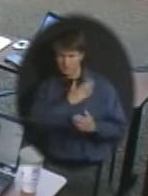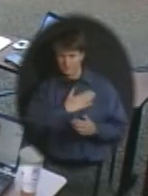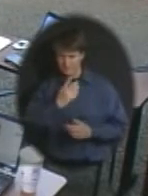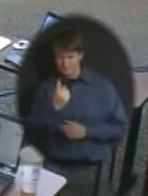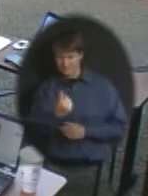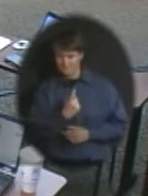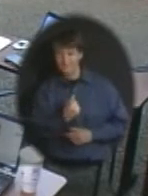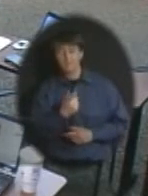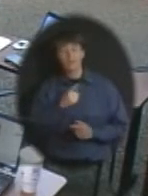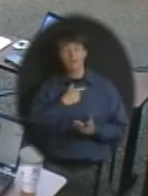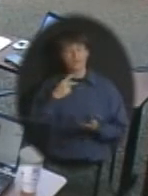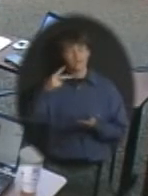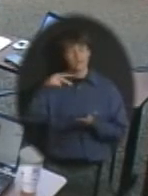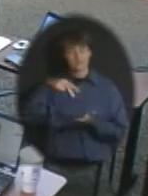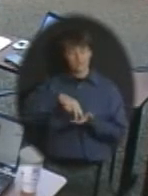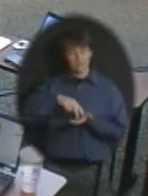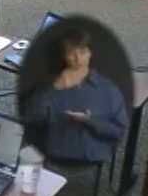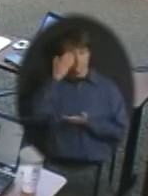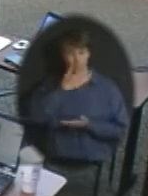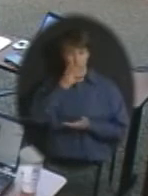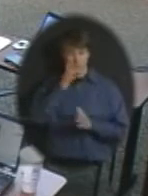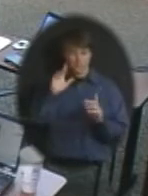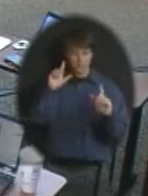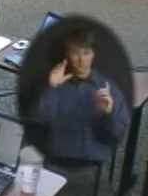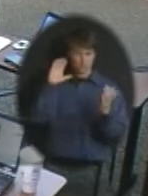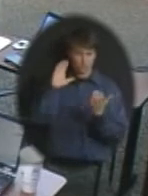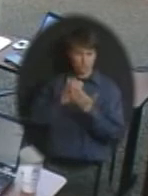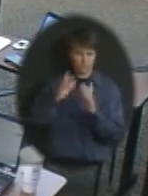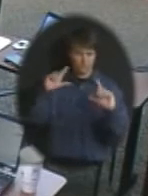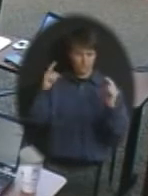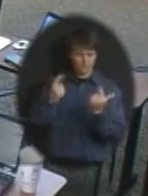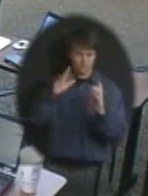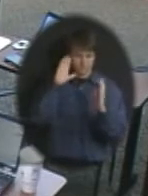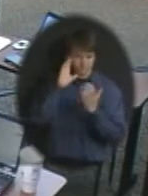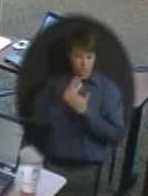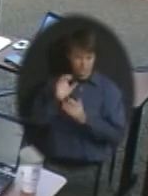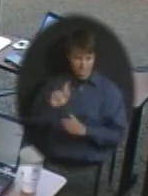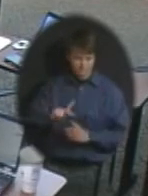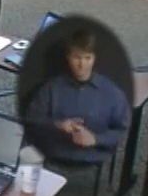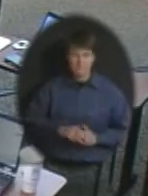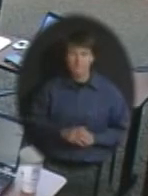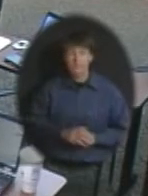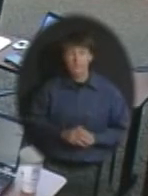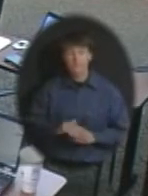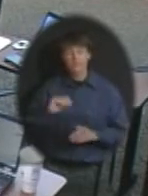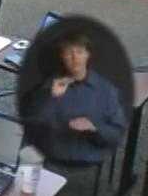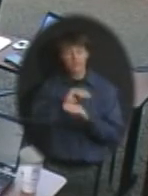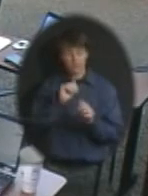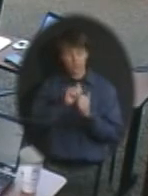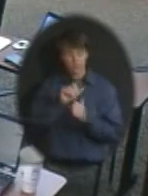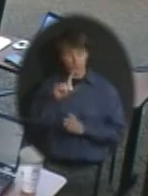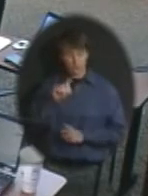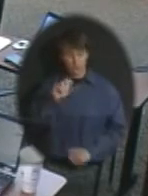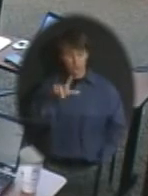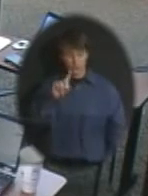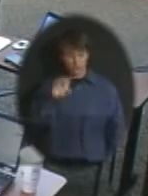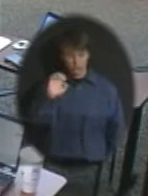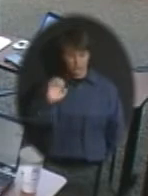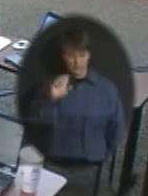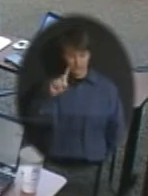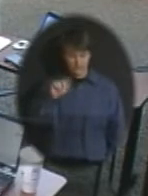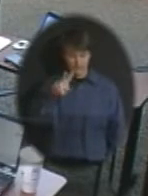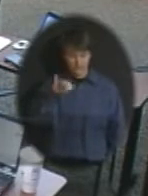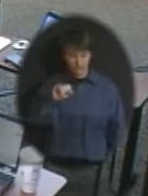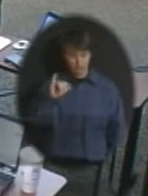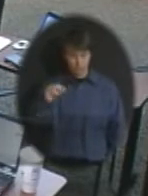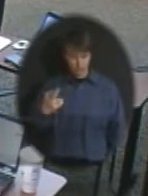forward. And then stay at the front, and we're going to get a big group photo at the end. We'll begin tonight with Donald E. Davis Jr., an Olathe